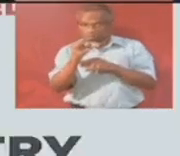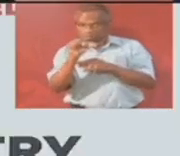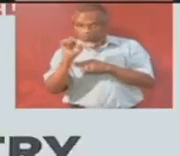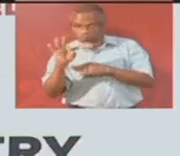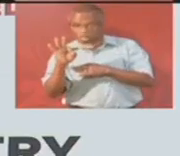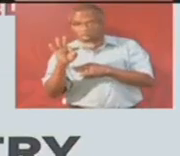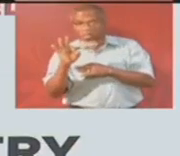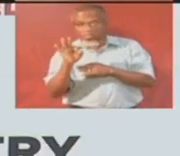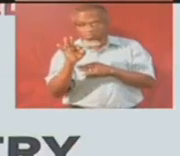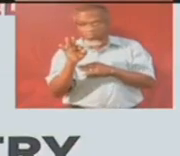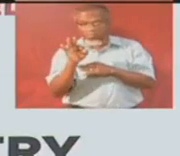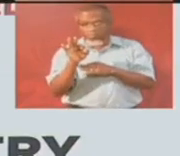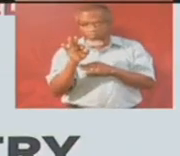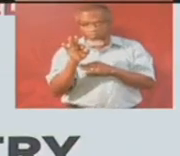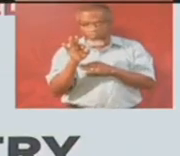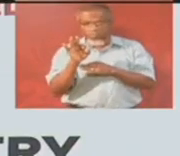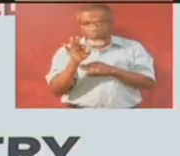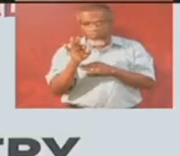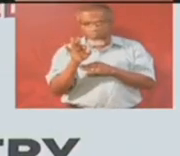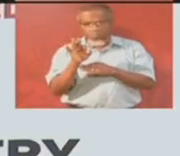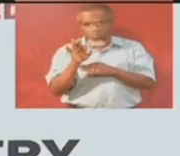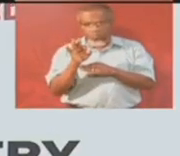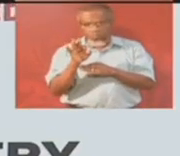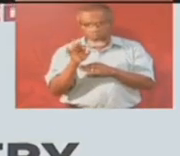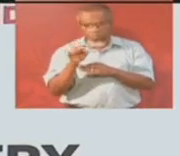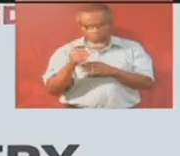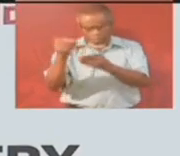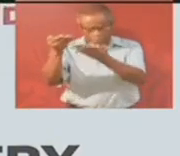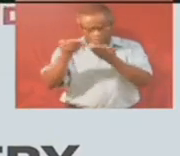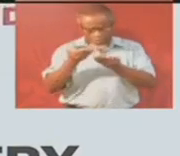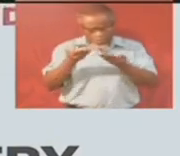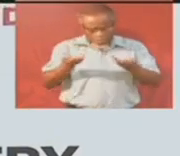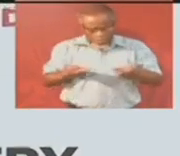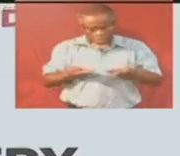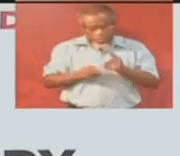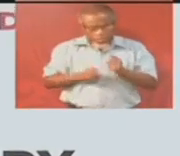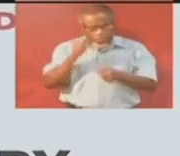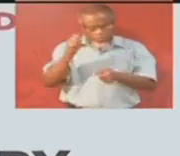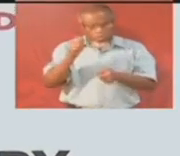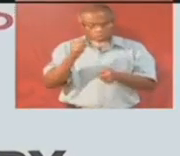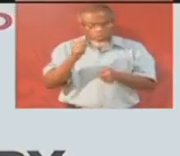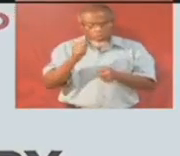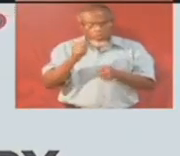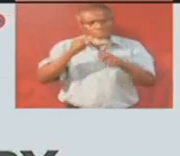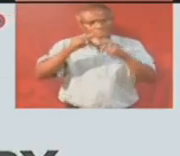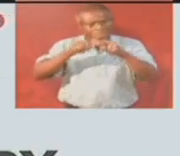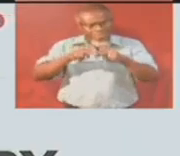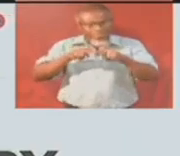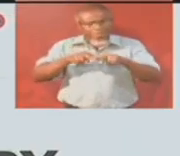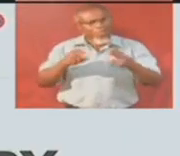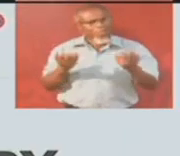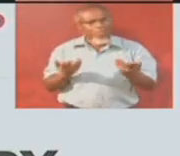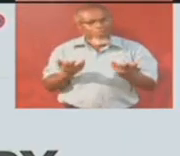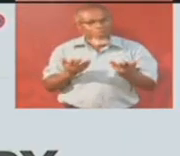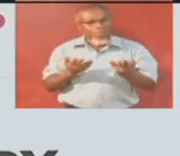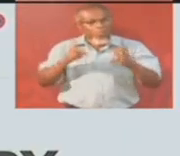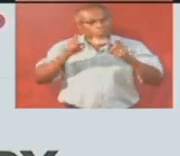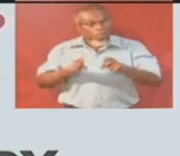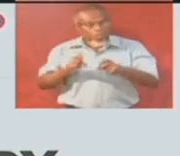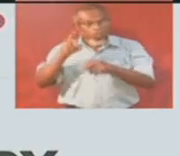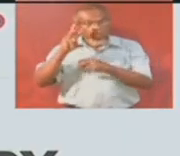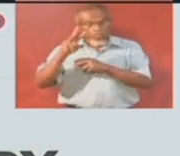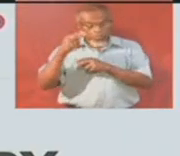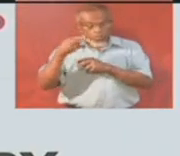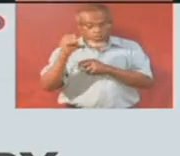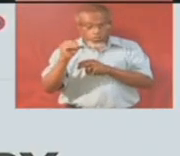Sinopharm's entry into Trinidad and Tobago as a vaccine is dependent on WHO,